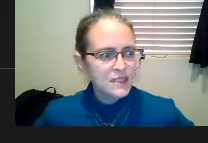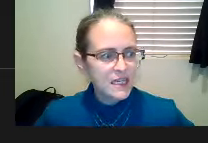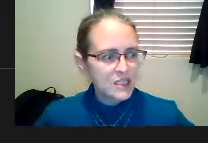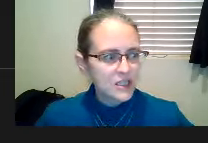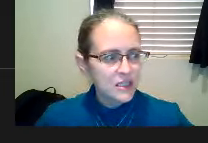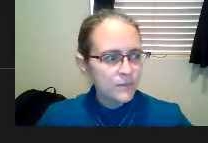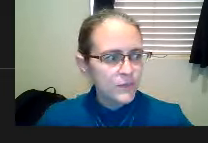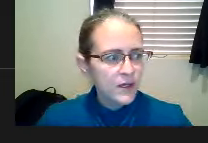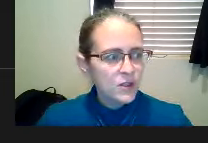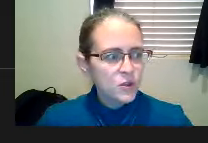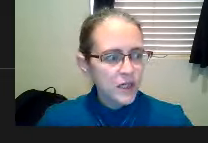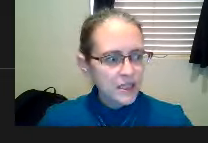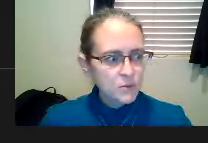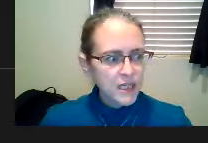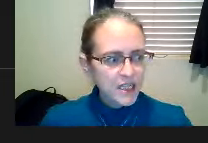and socialization,